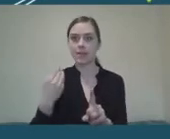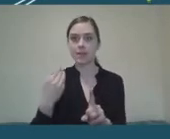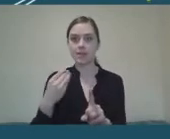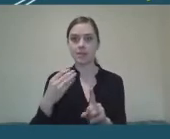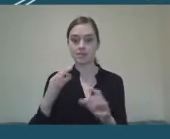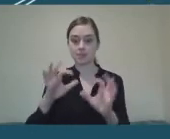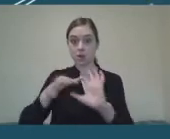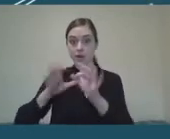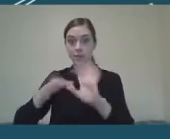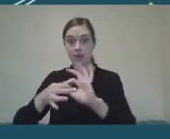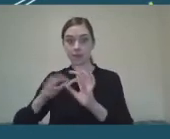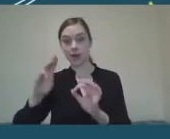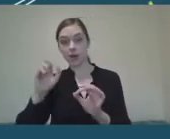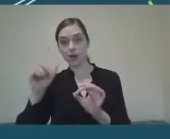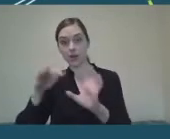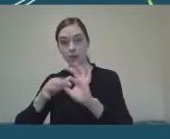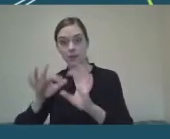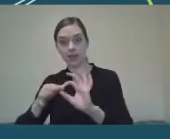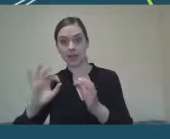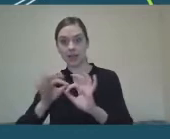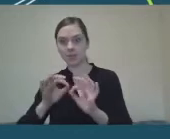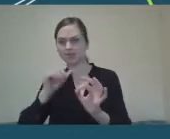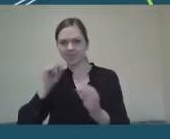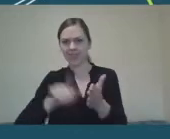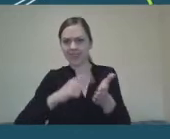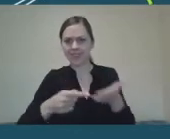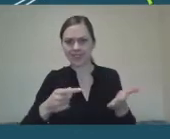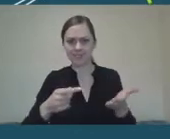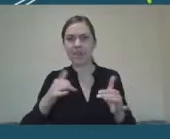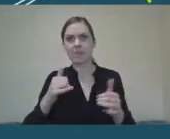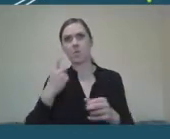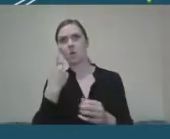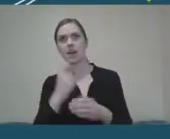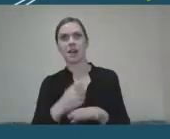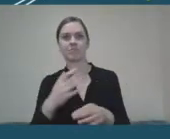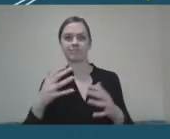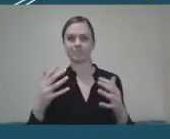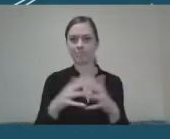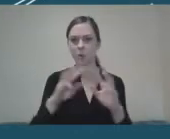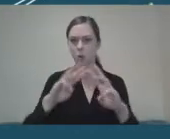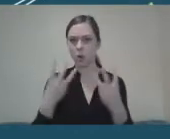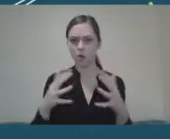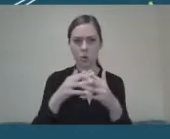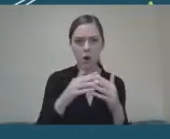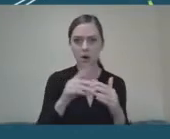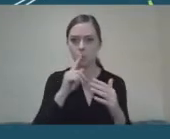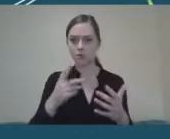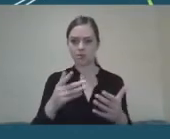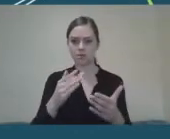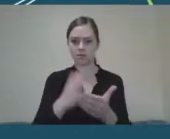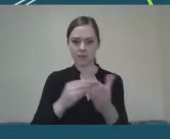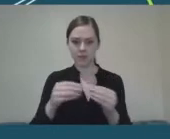cancelled apart from during the war or postponed. And it was something that we had to really get our head